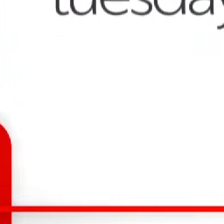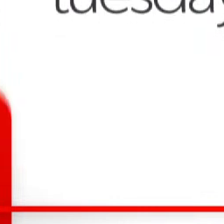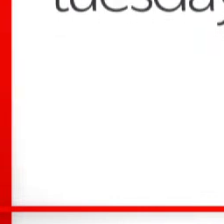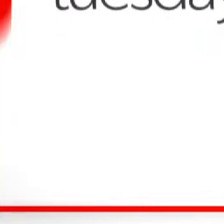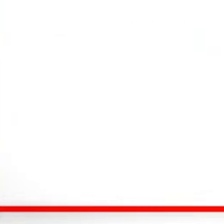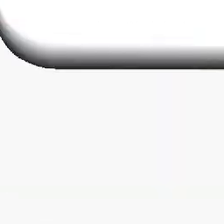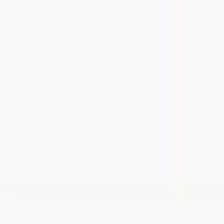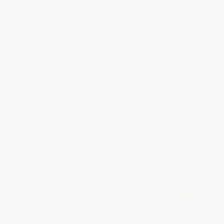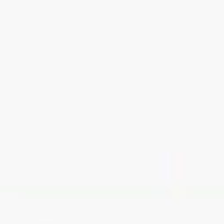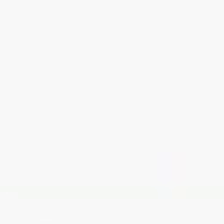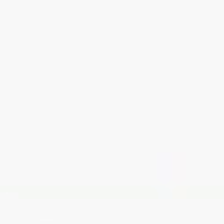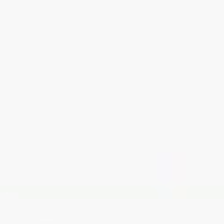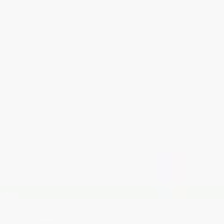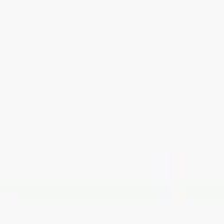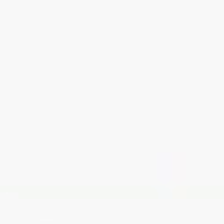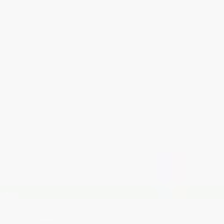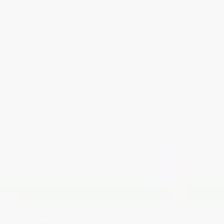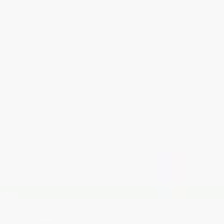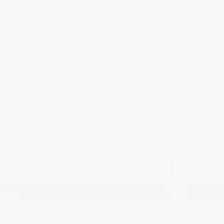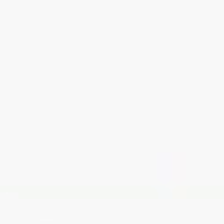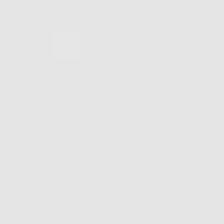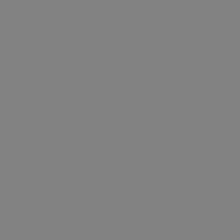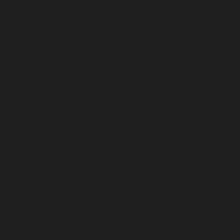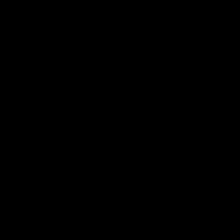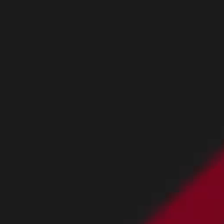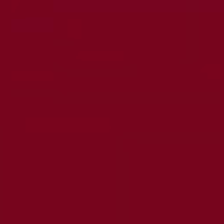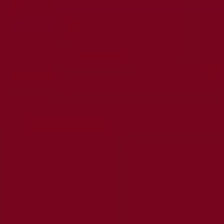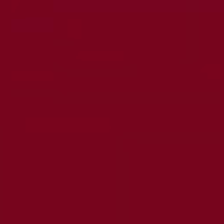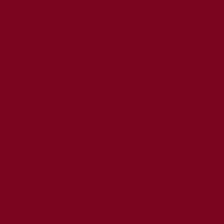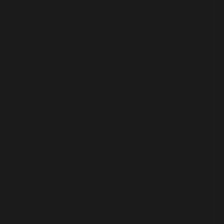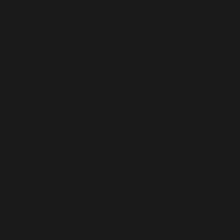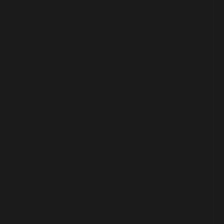Rogers TV.